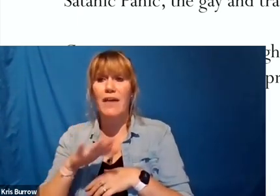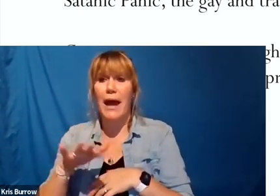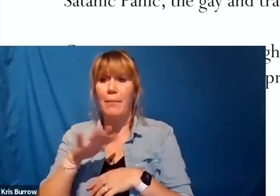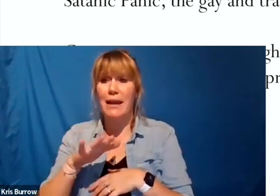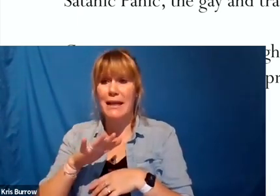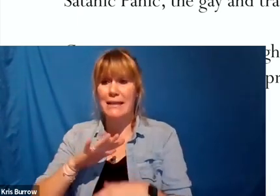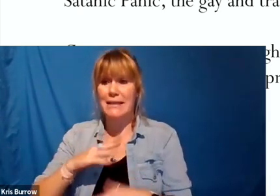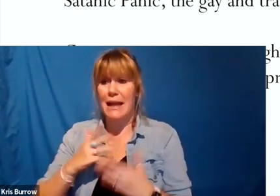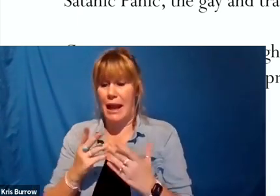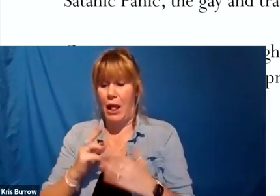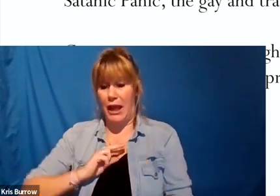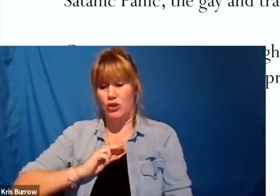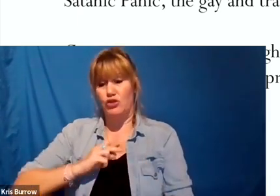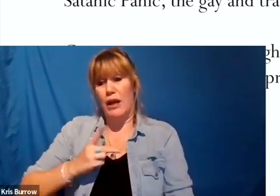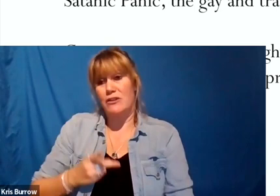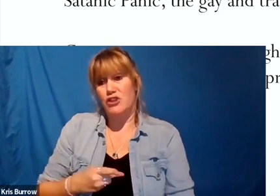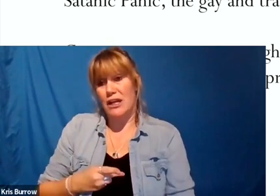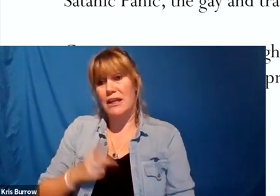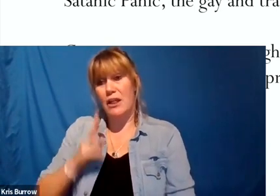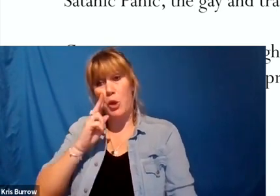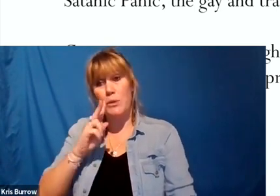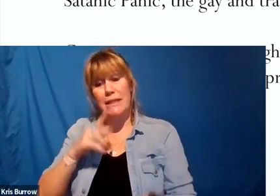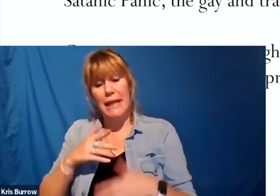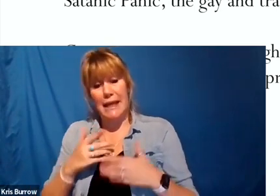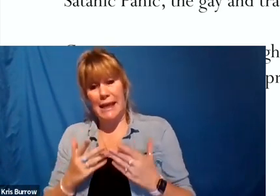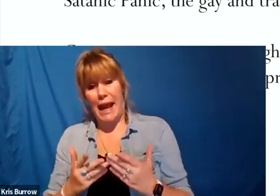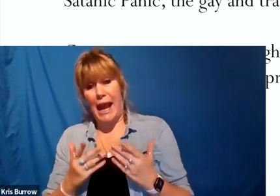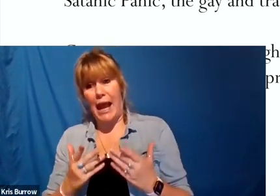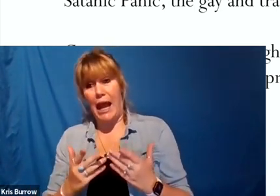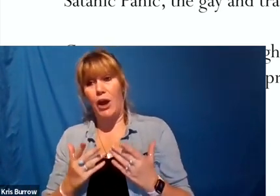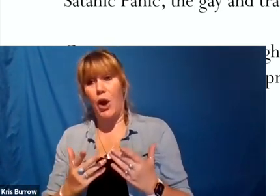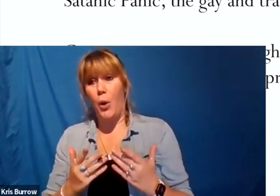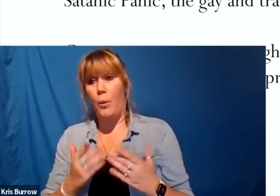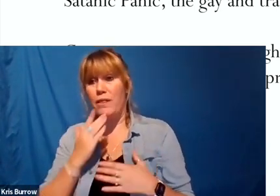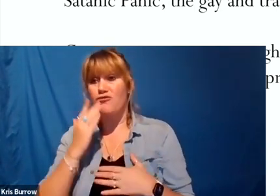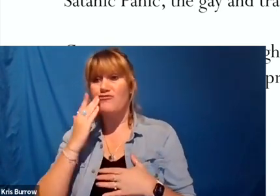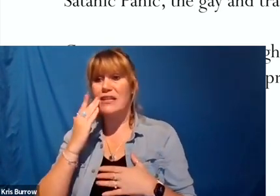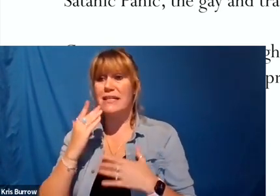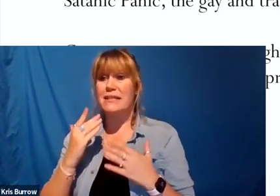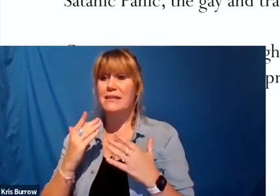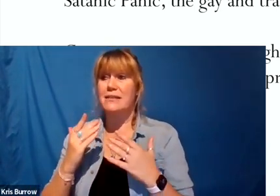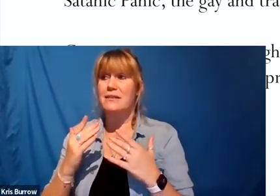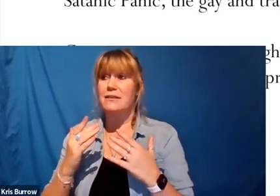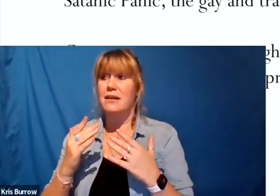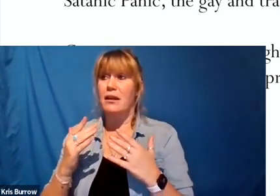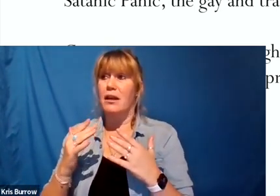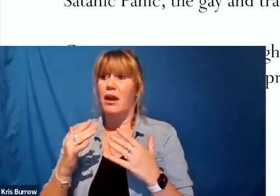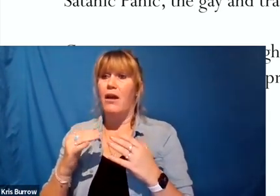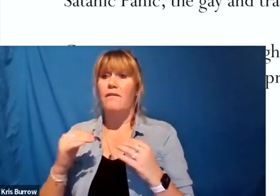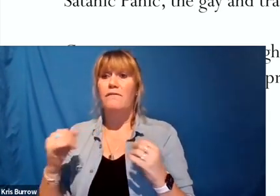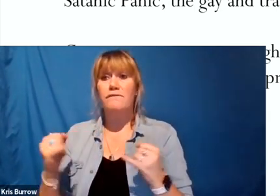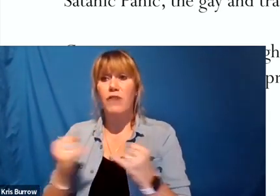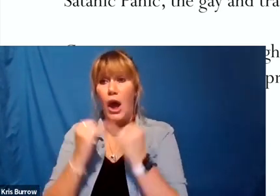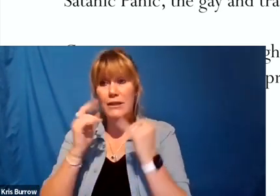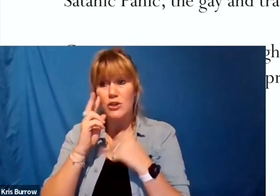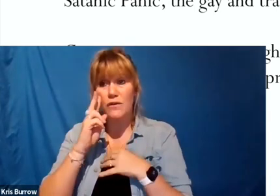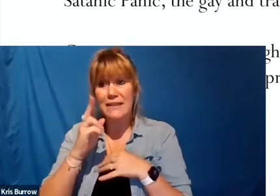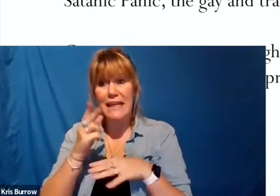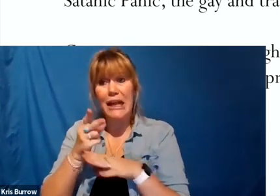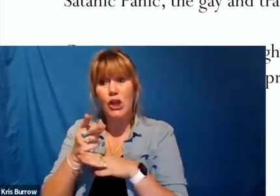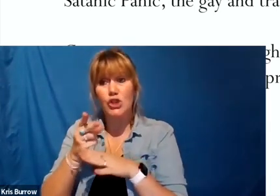see now, especially in the recent violence in the Club Q shooting and in the Pulse shooting, where